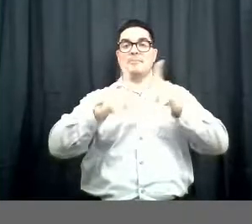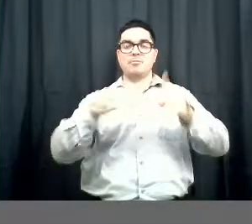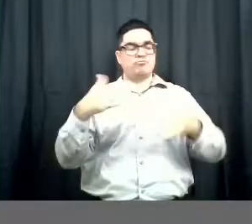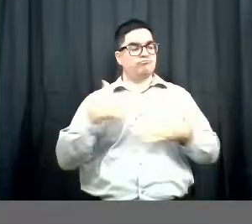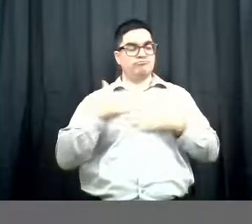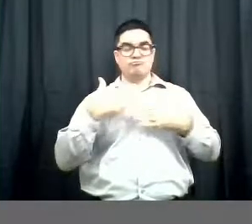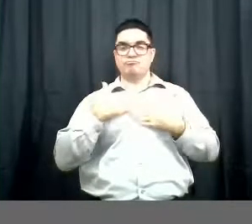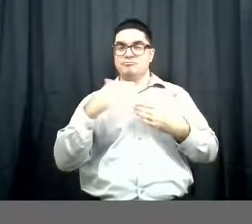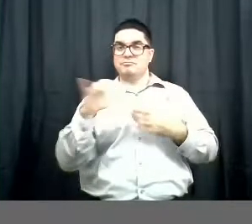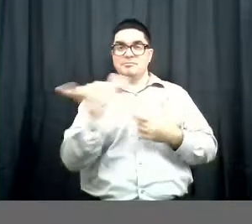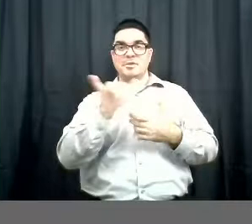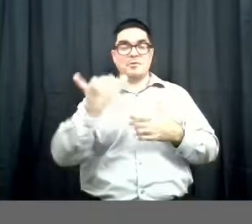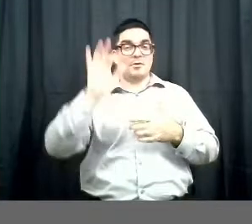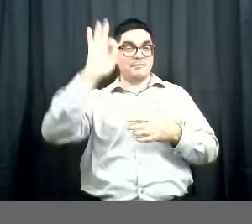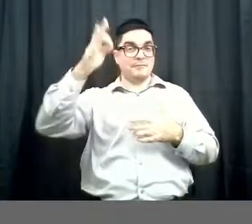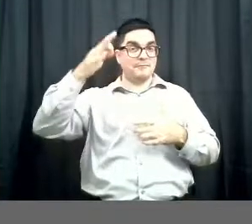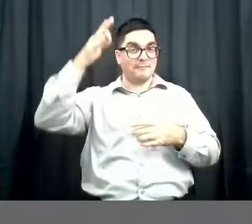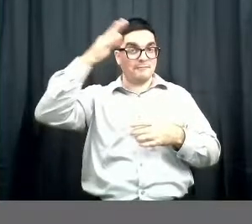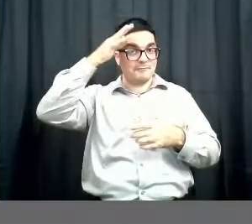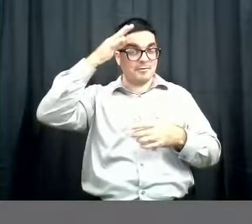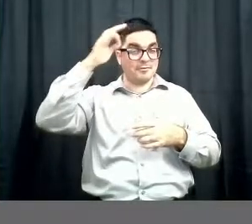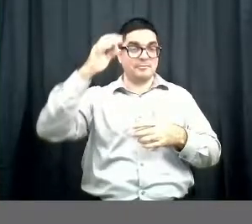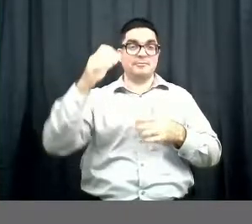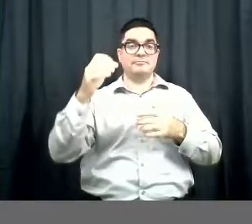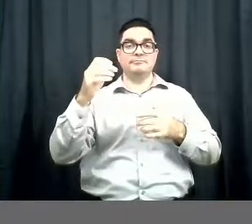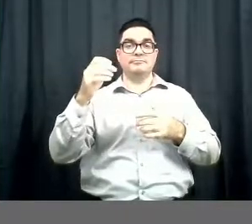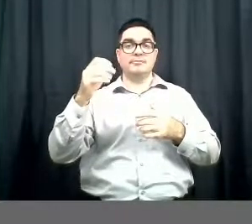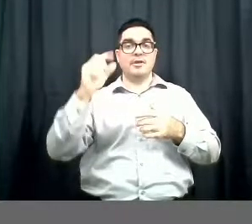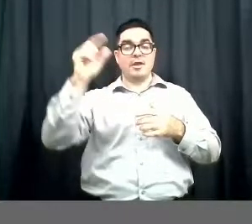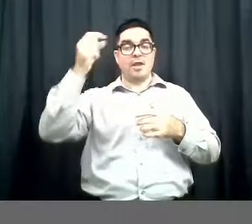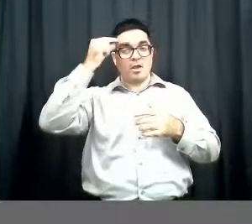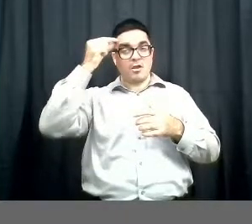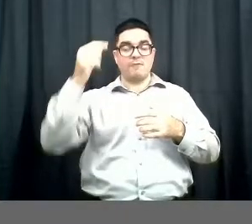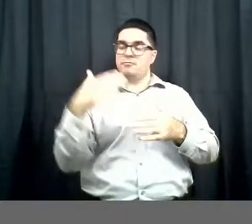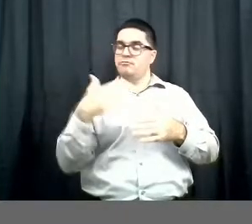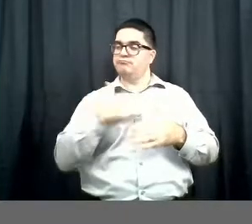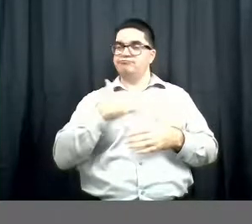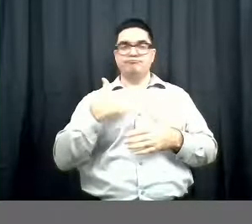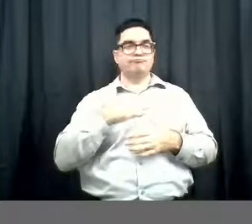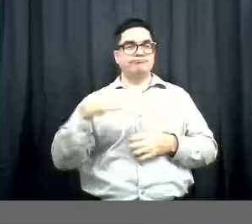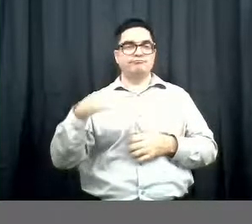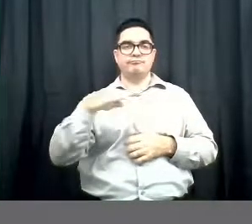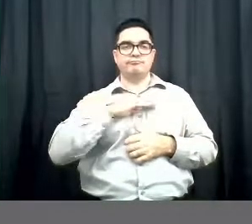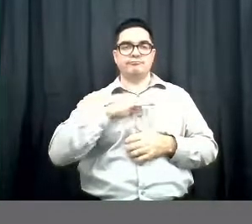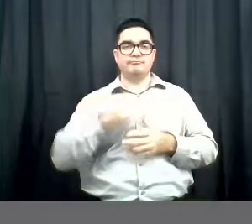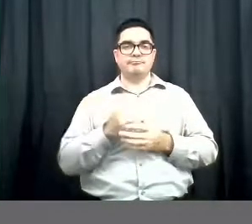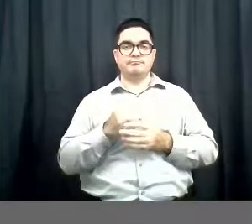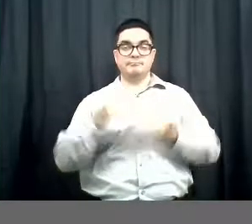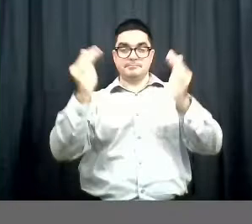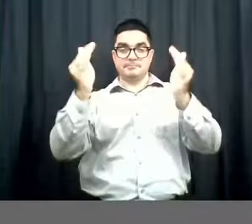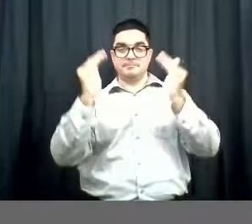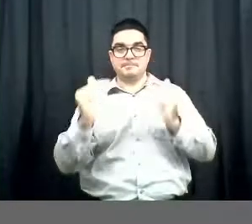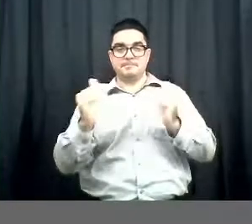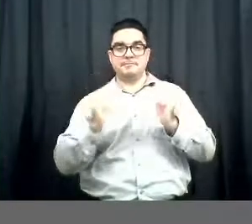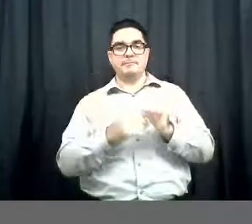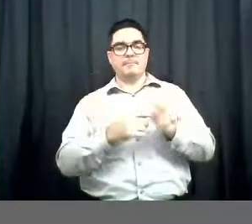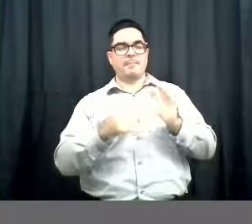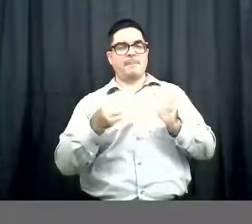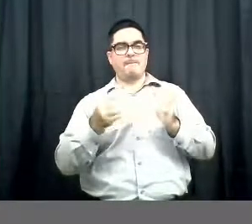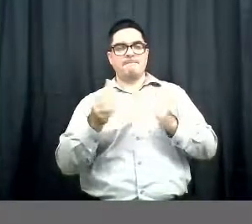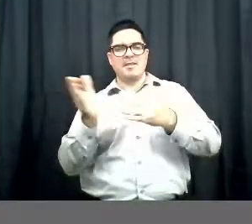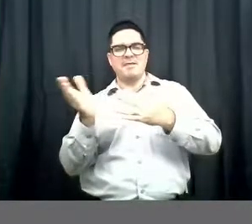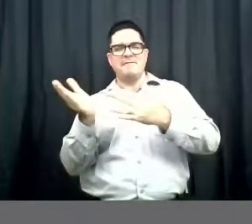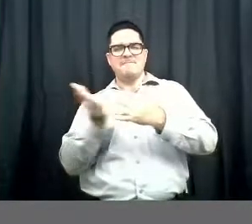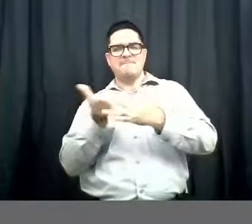and provided the extra $400 million. On the next page, if you move to what is on file, again, in